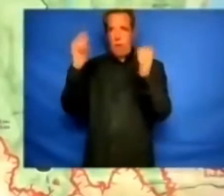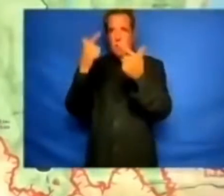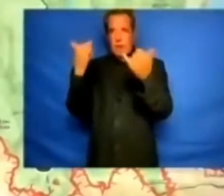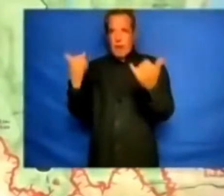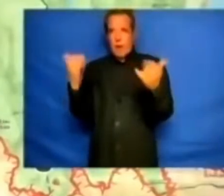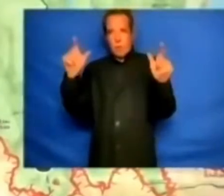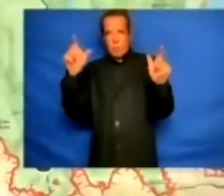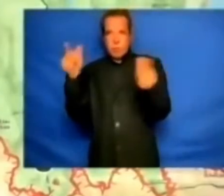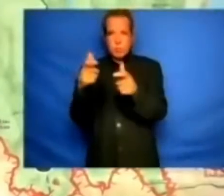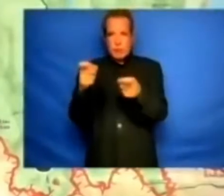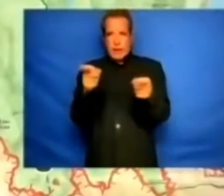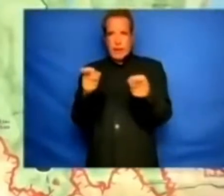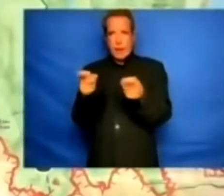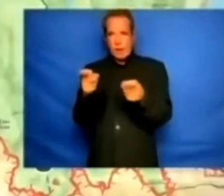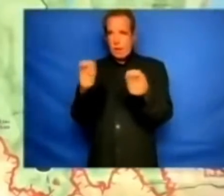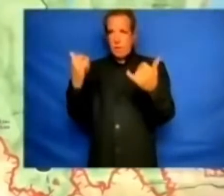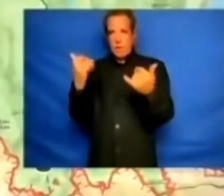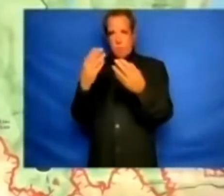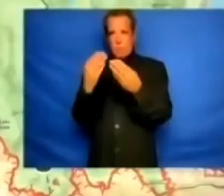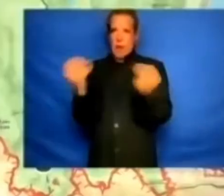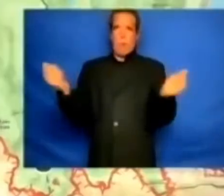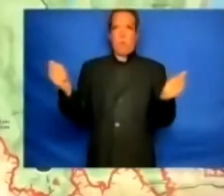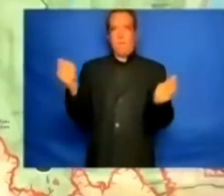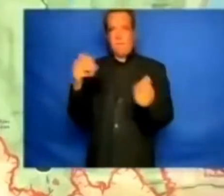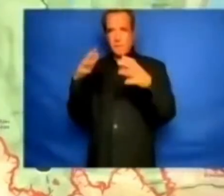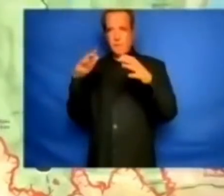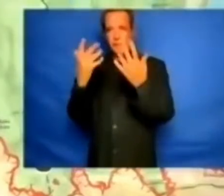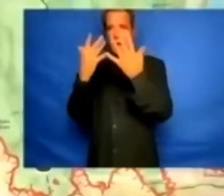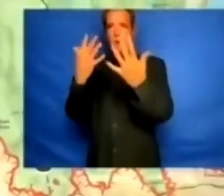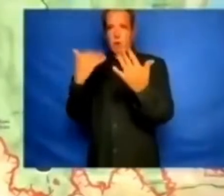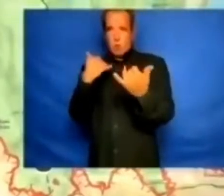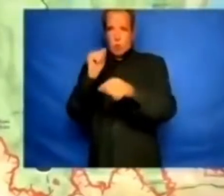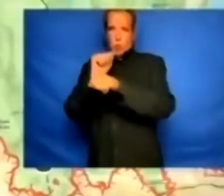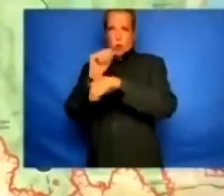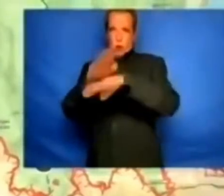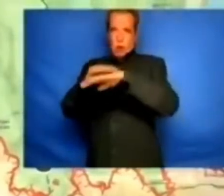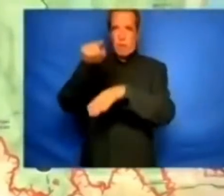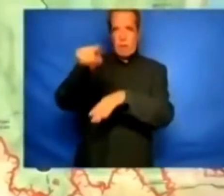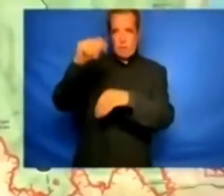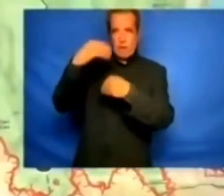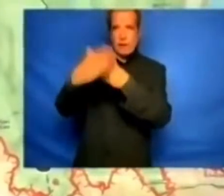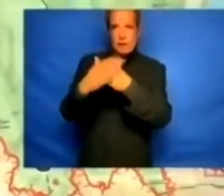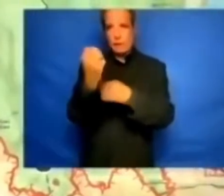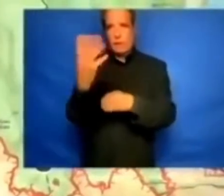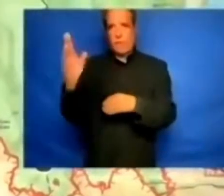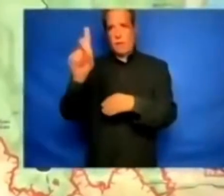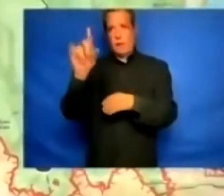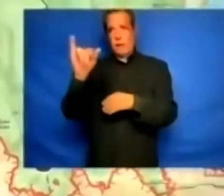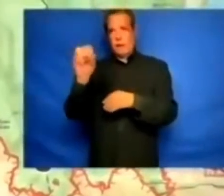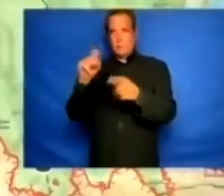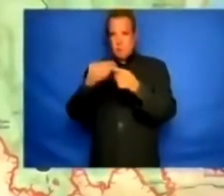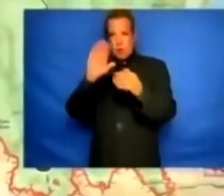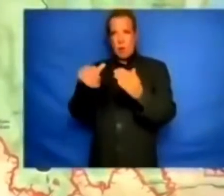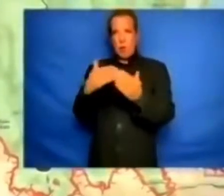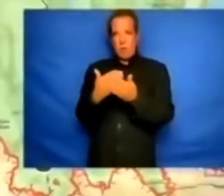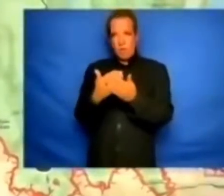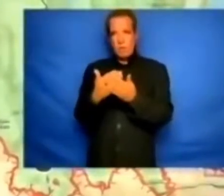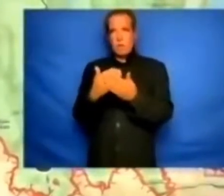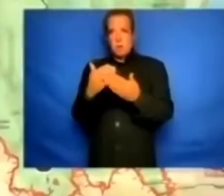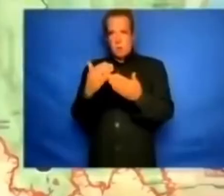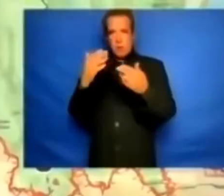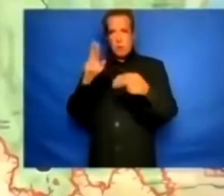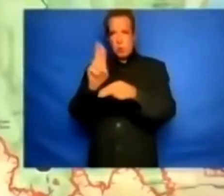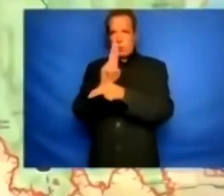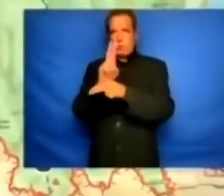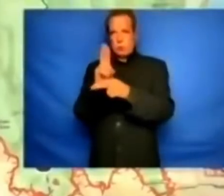those fires are out. We're going to be out there working on those fires for the next couple days, but we do have all of those fires lined, utilizing ground